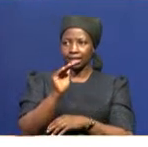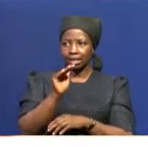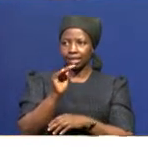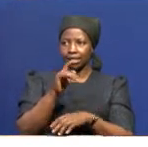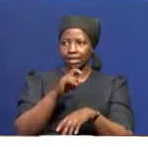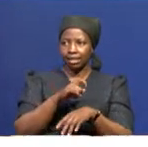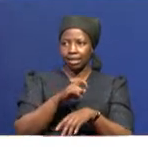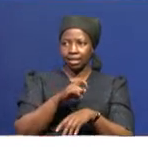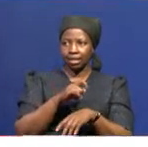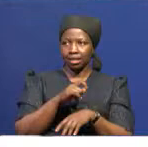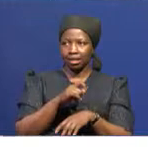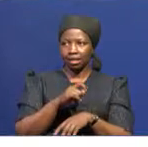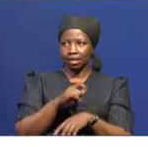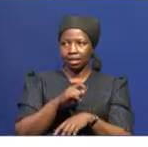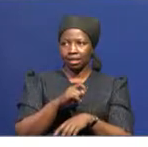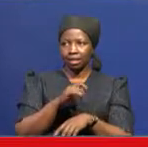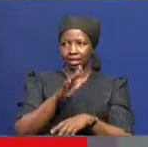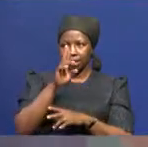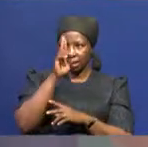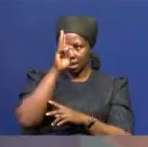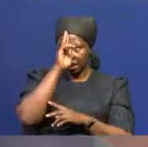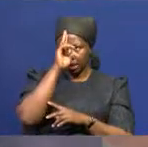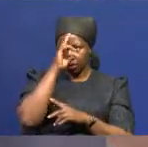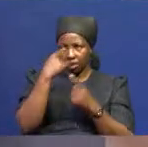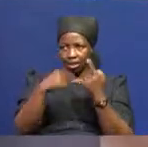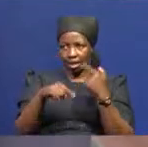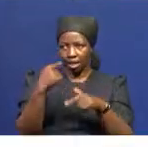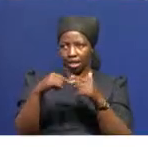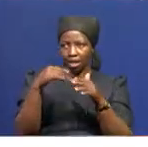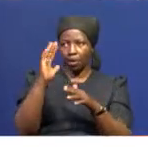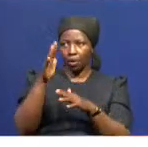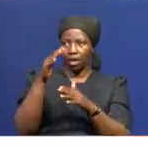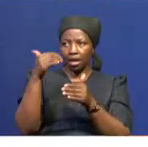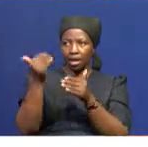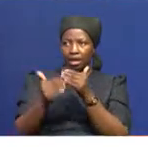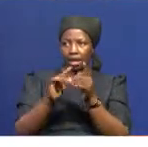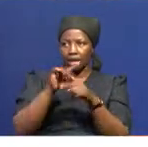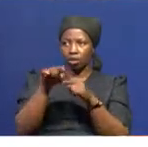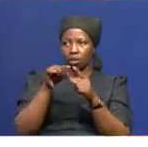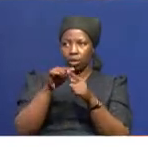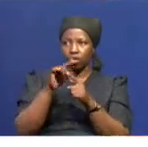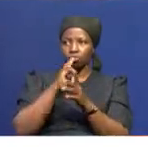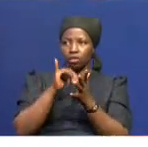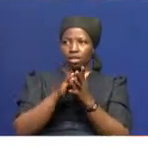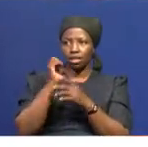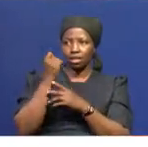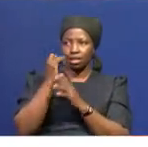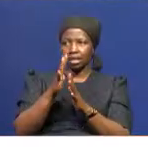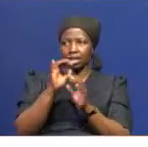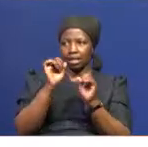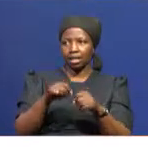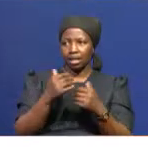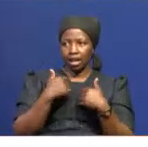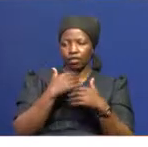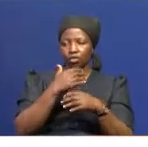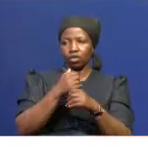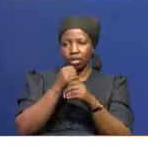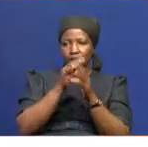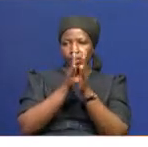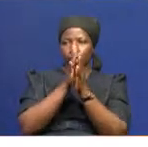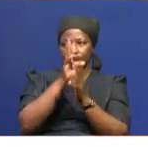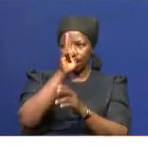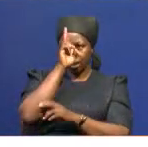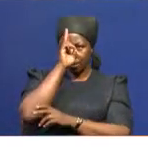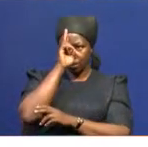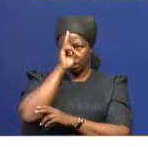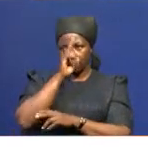when will this end? Like, when will the police brutality end? So that Kenyans can have trust in the police with